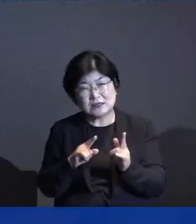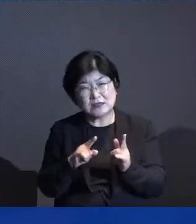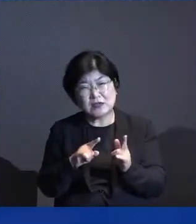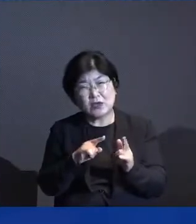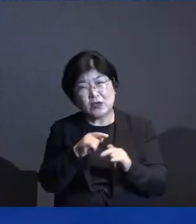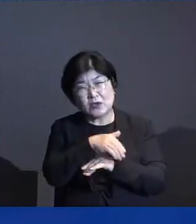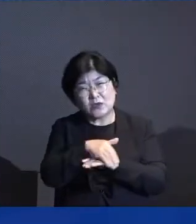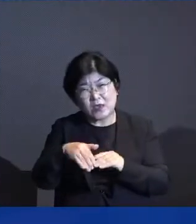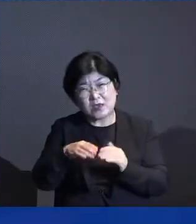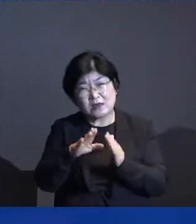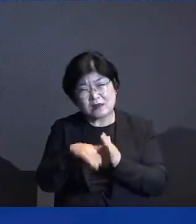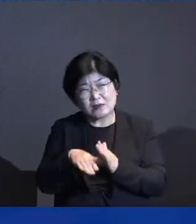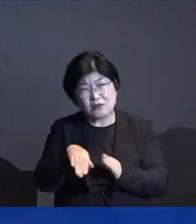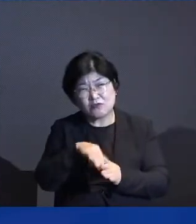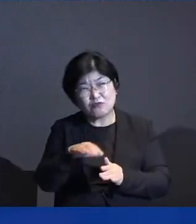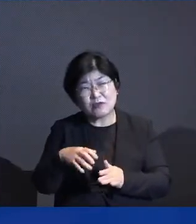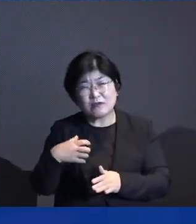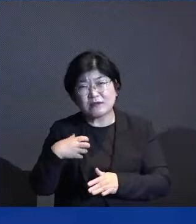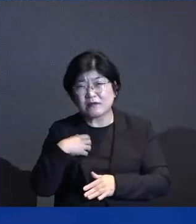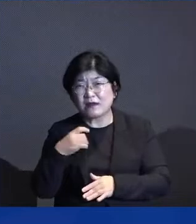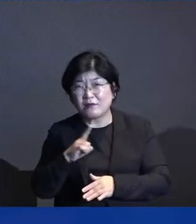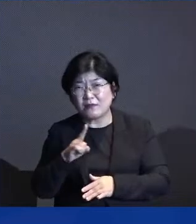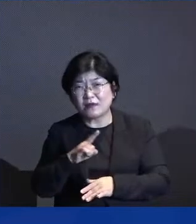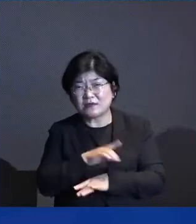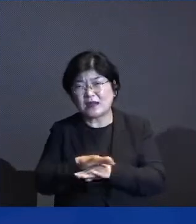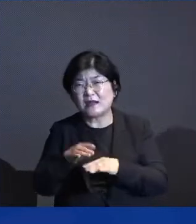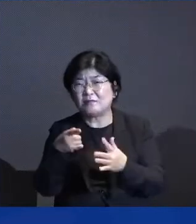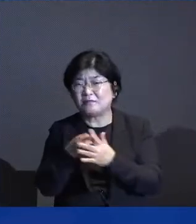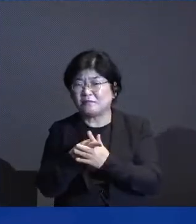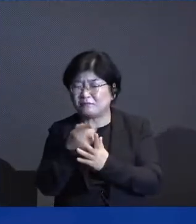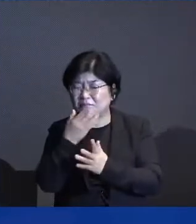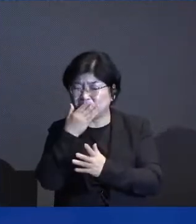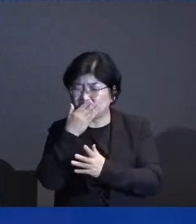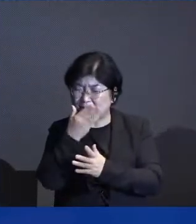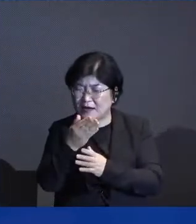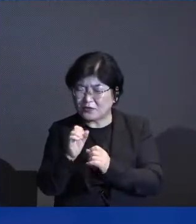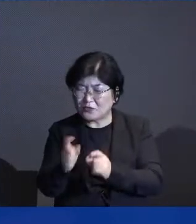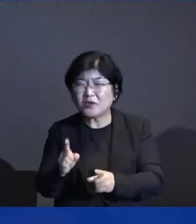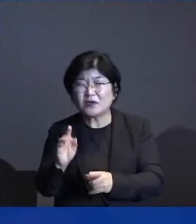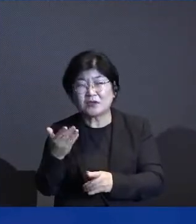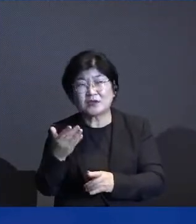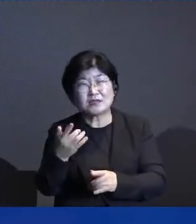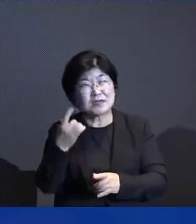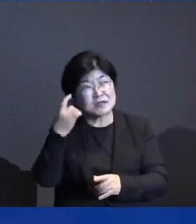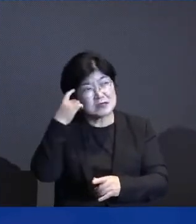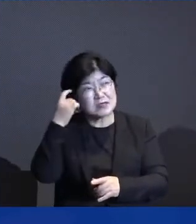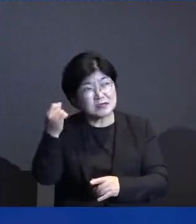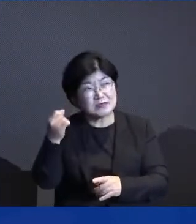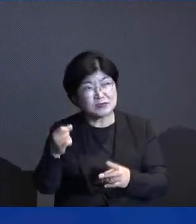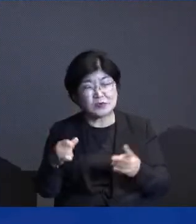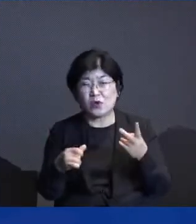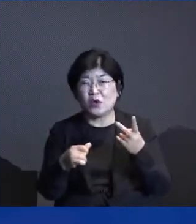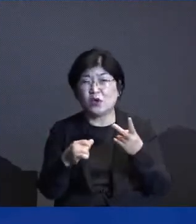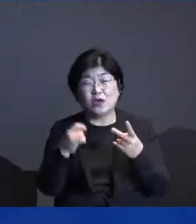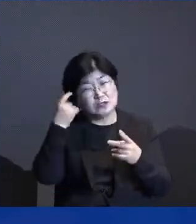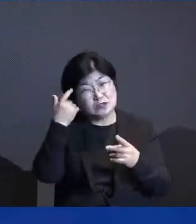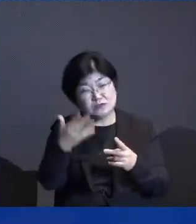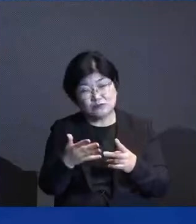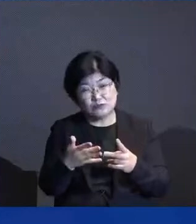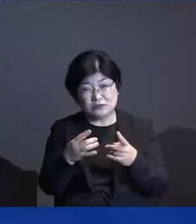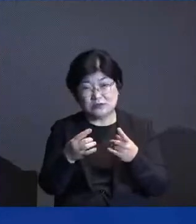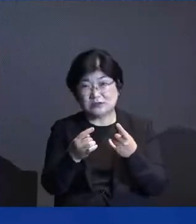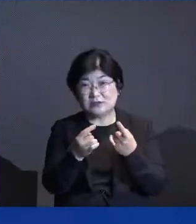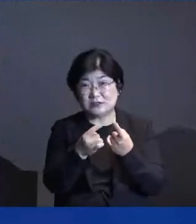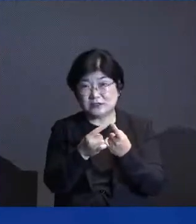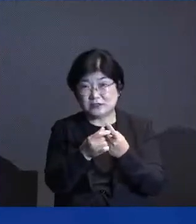develop preventive strategies for them. So that's the first question. And we have also the second question